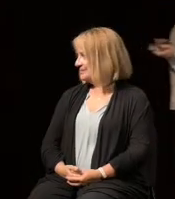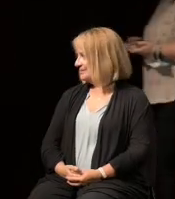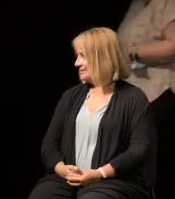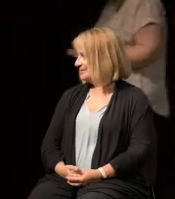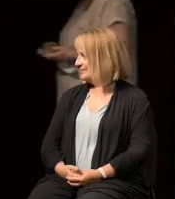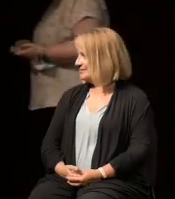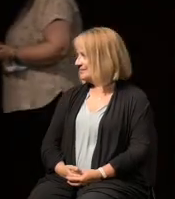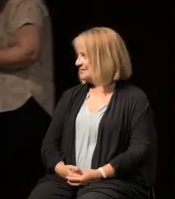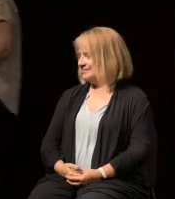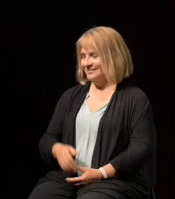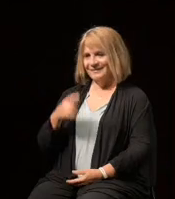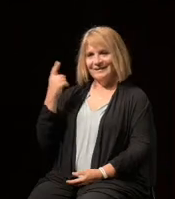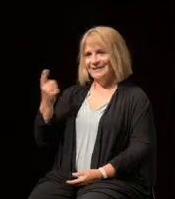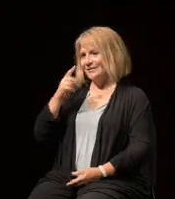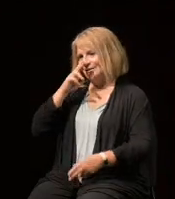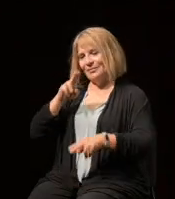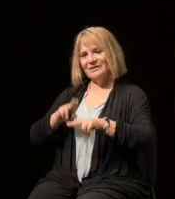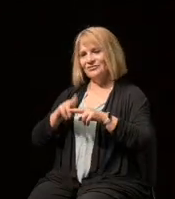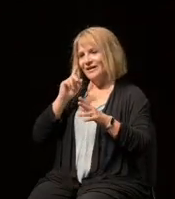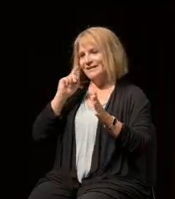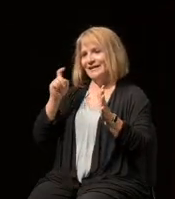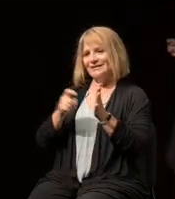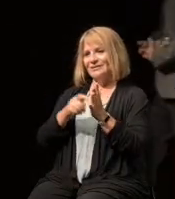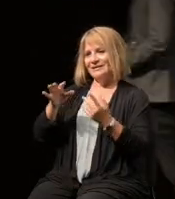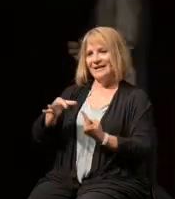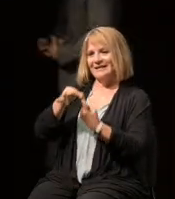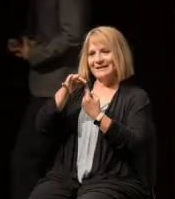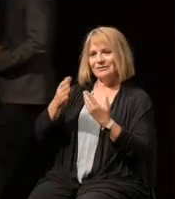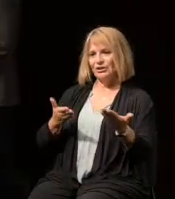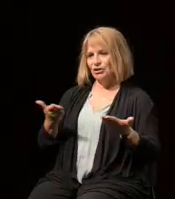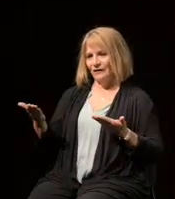It's always so much fun to recognize exceptional service.